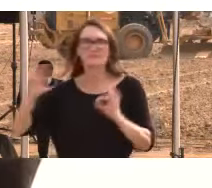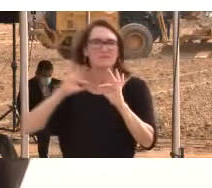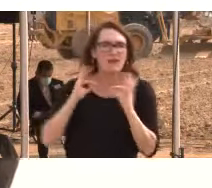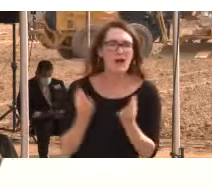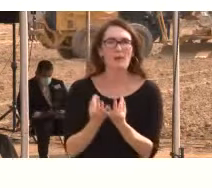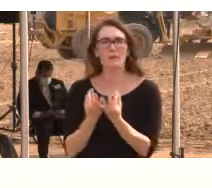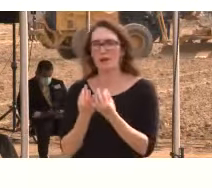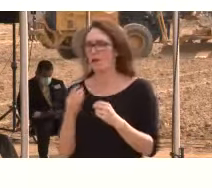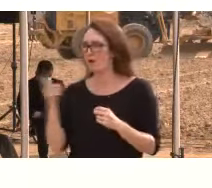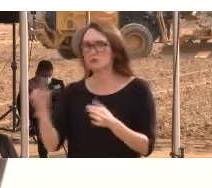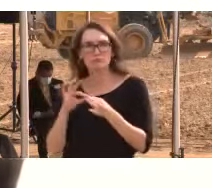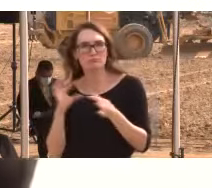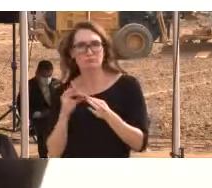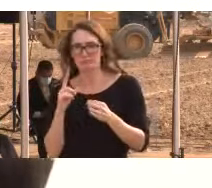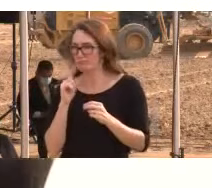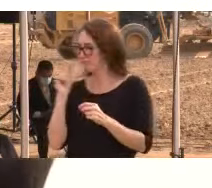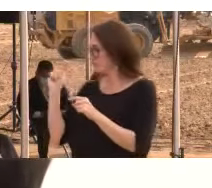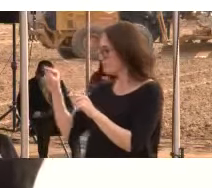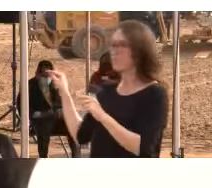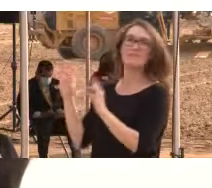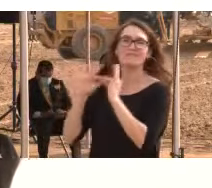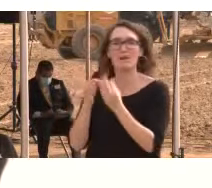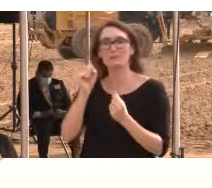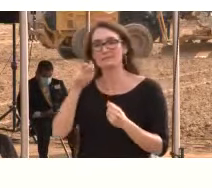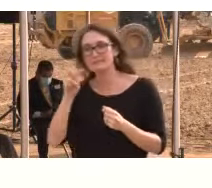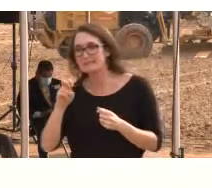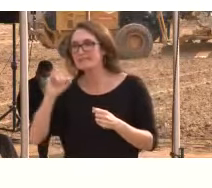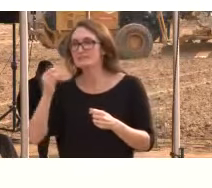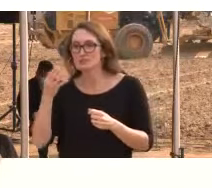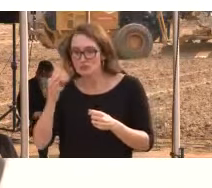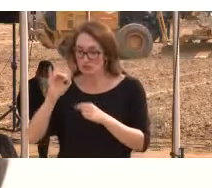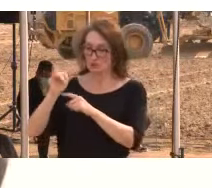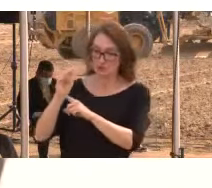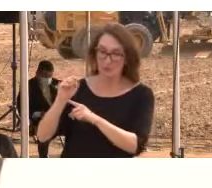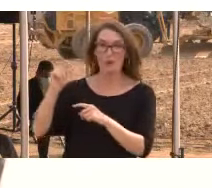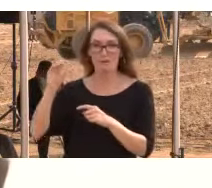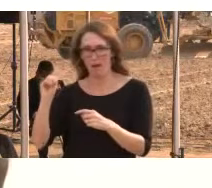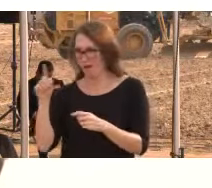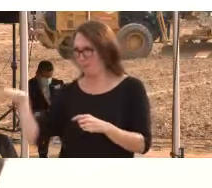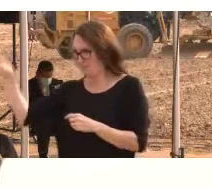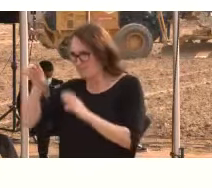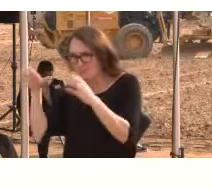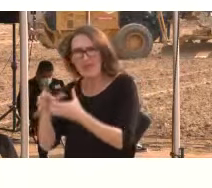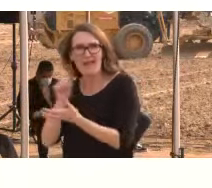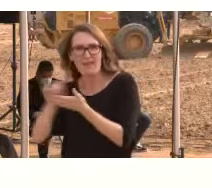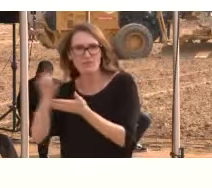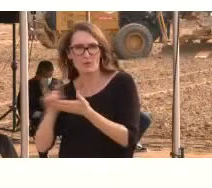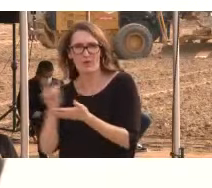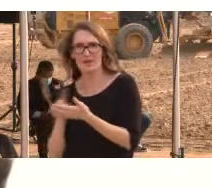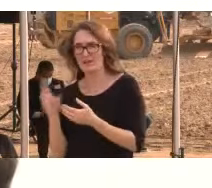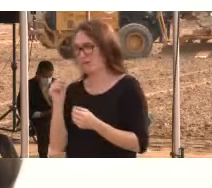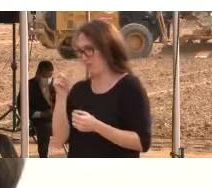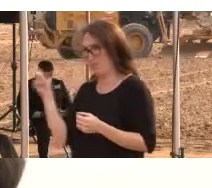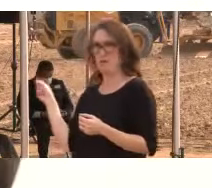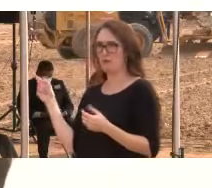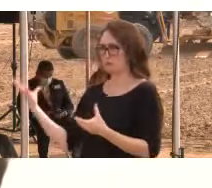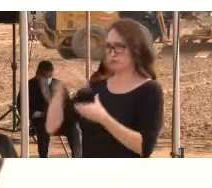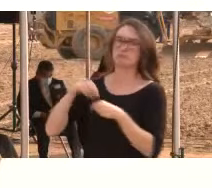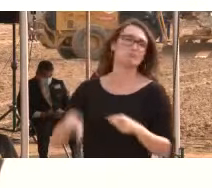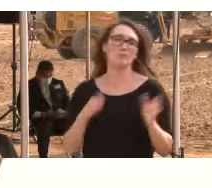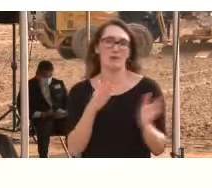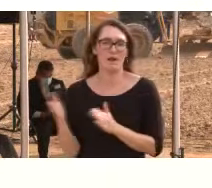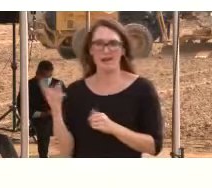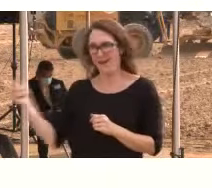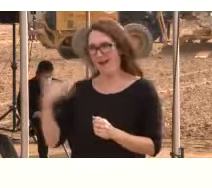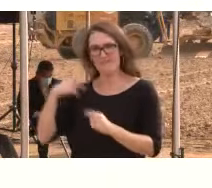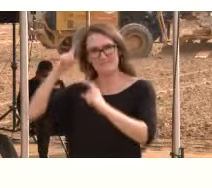talks about how the family, Steve and Jim and Tom, how they get together every week. And they are part of this plan. They